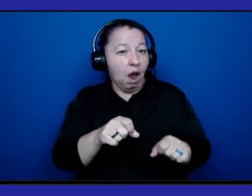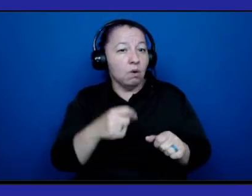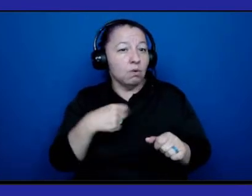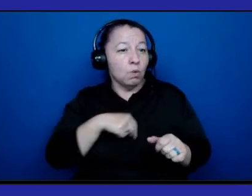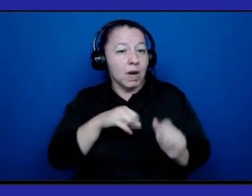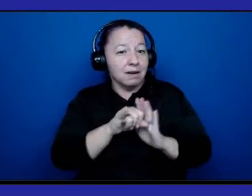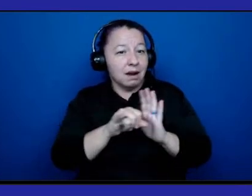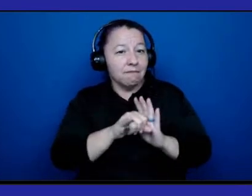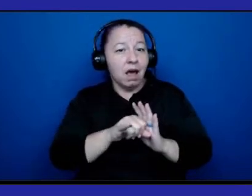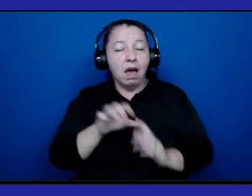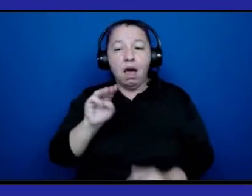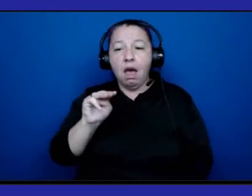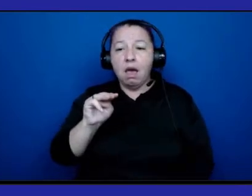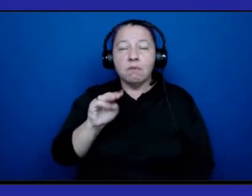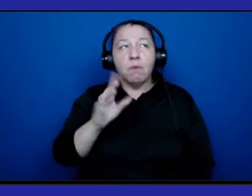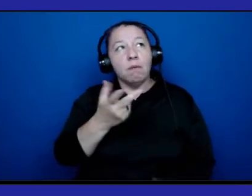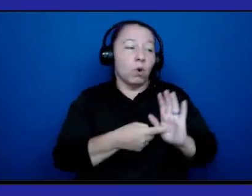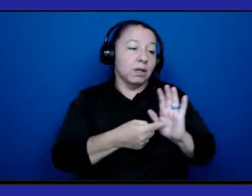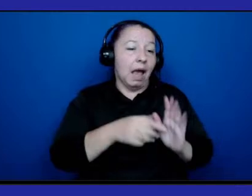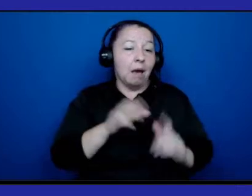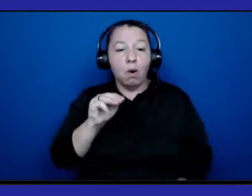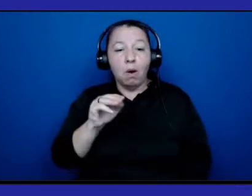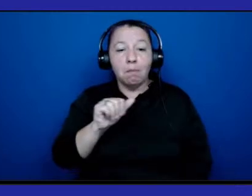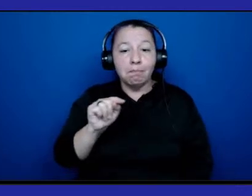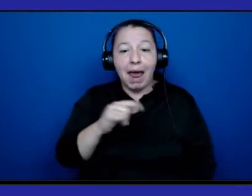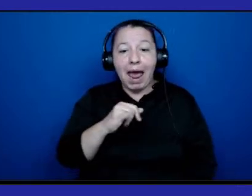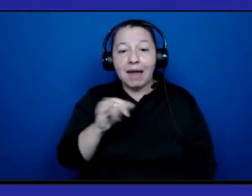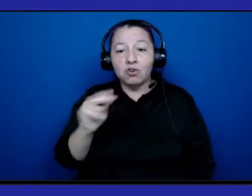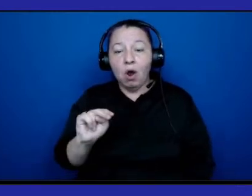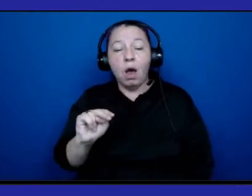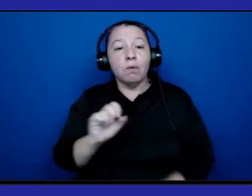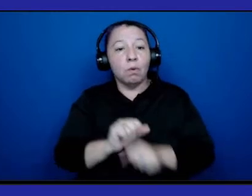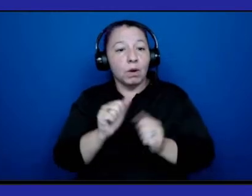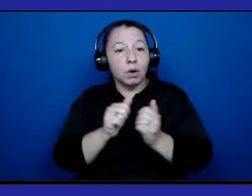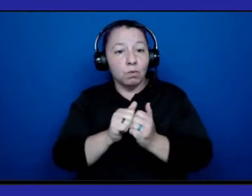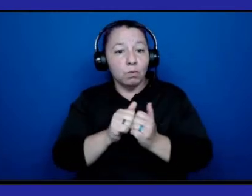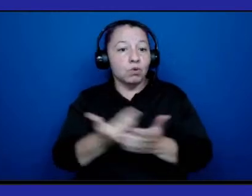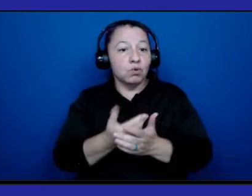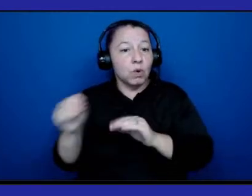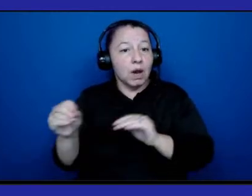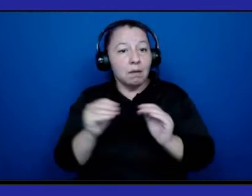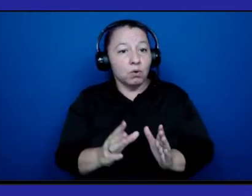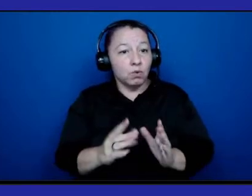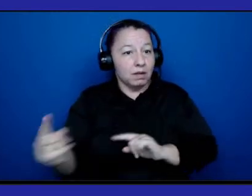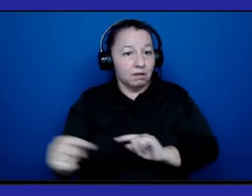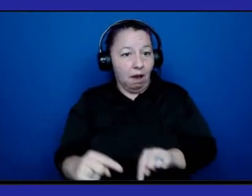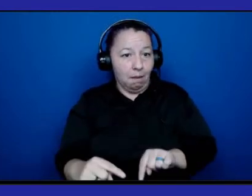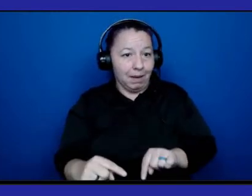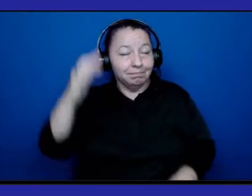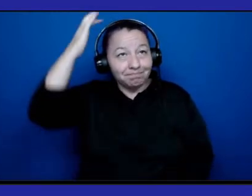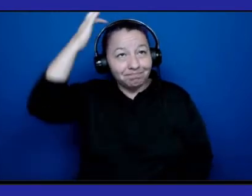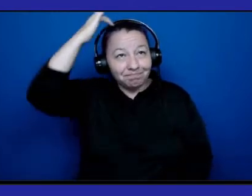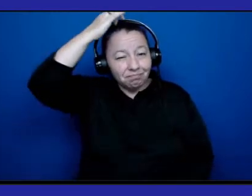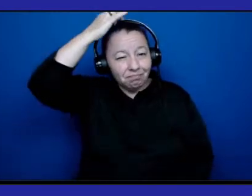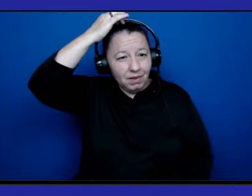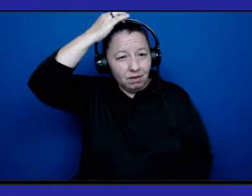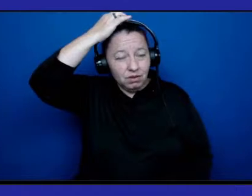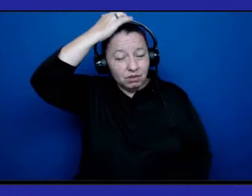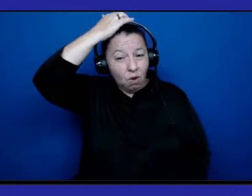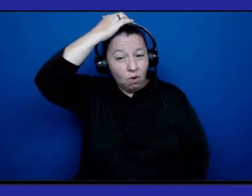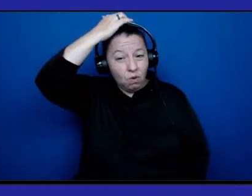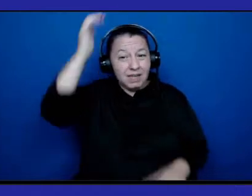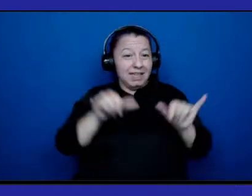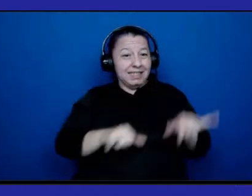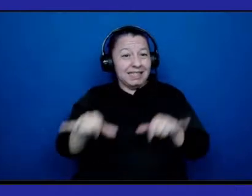on the new immigrants that were coming, okay? So there's the standard, put them in